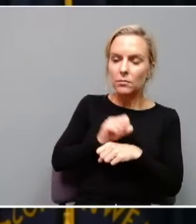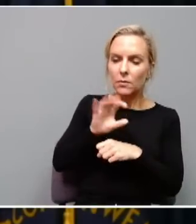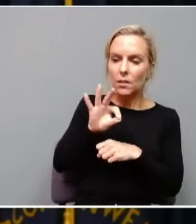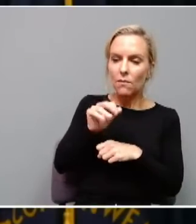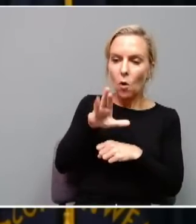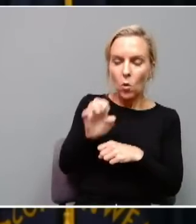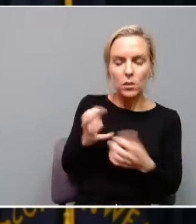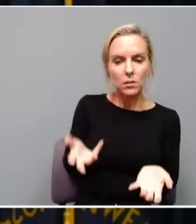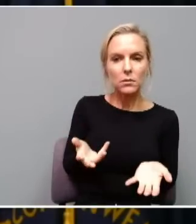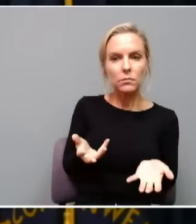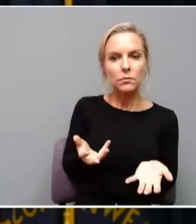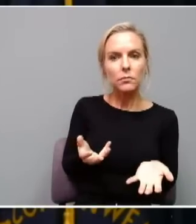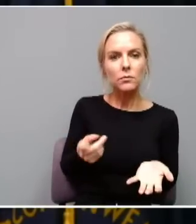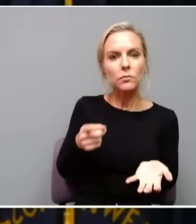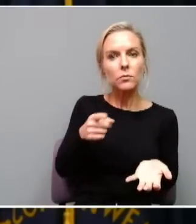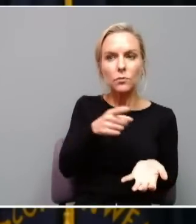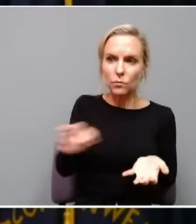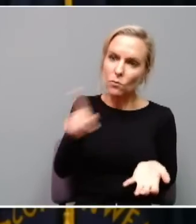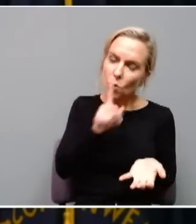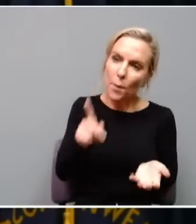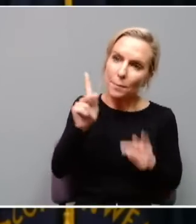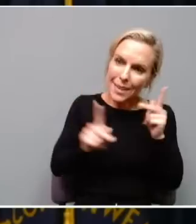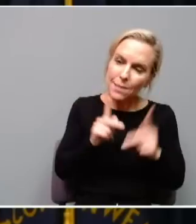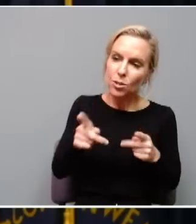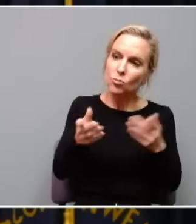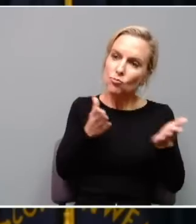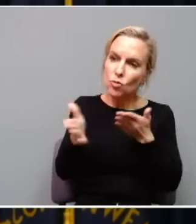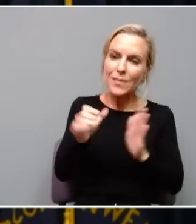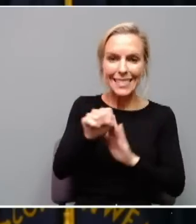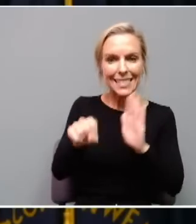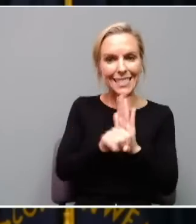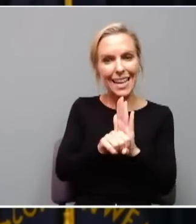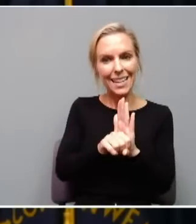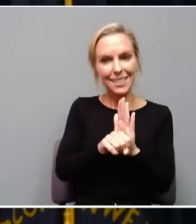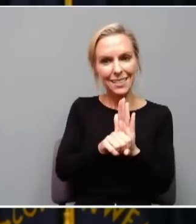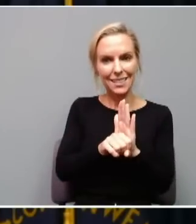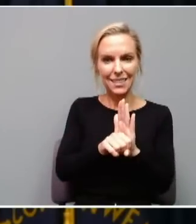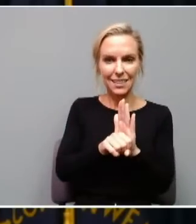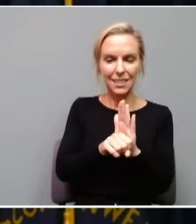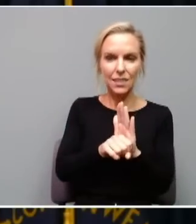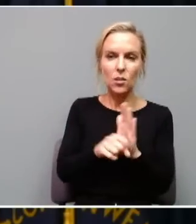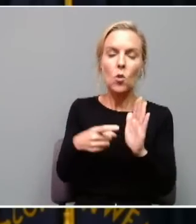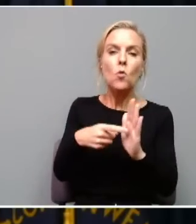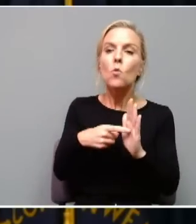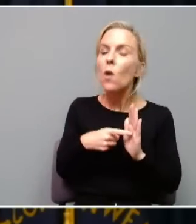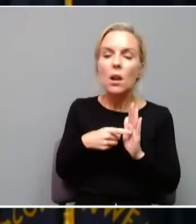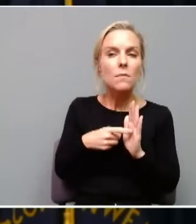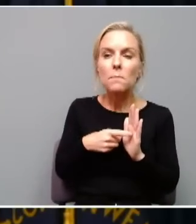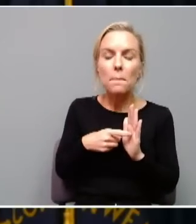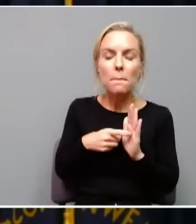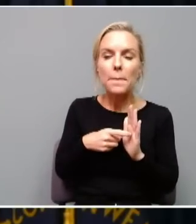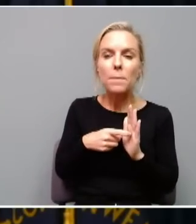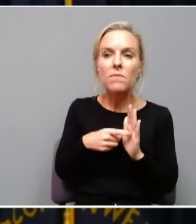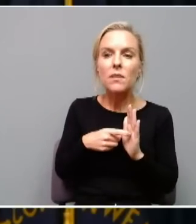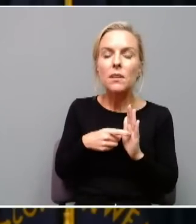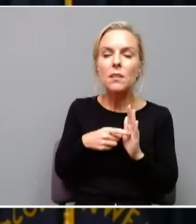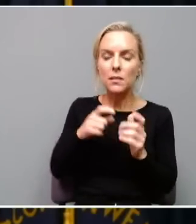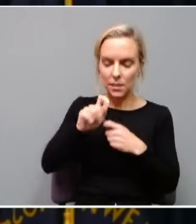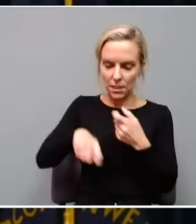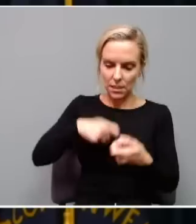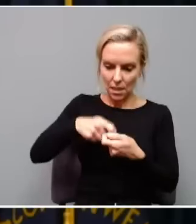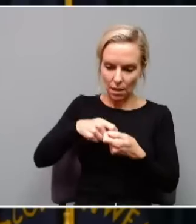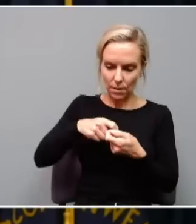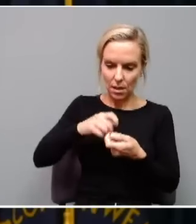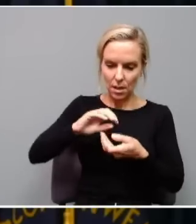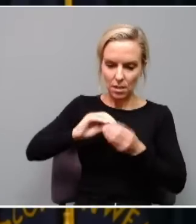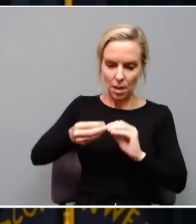You're our people, and you're serving the state. But what's required is a certain amount of testing if you decide